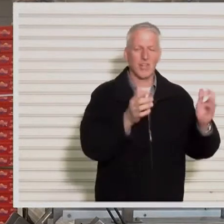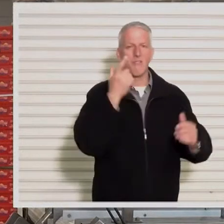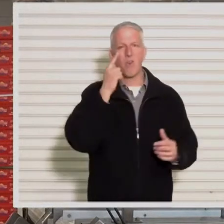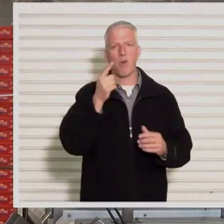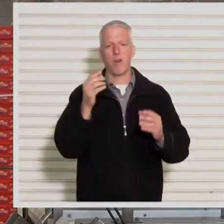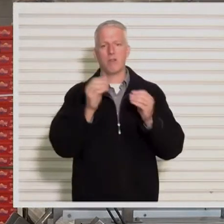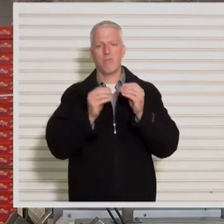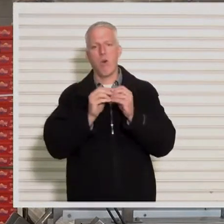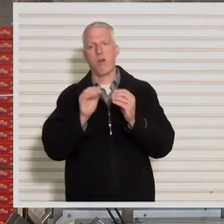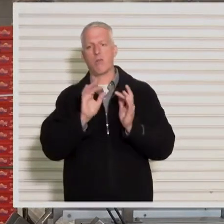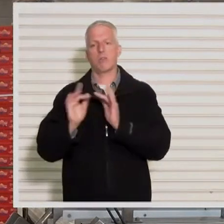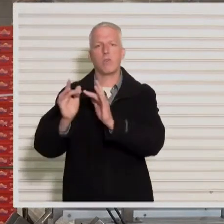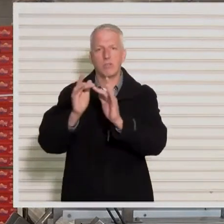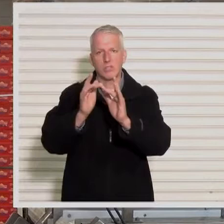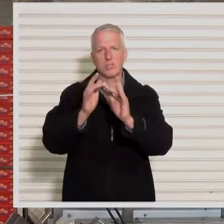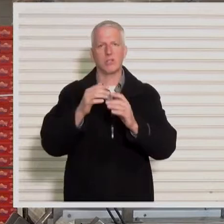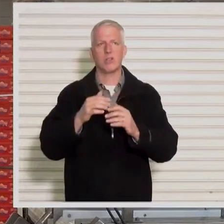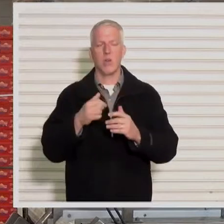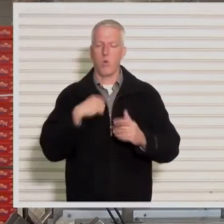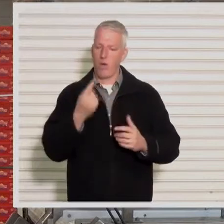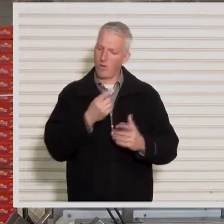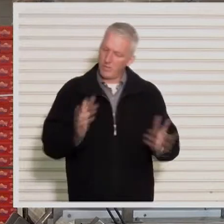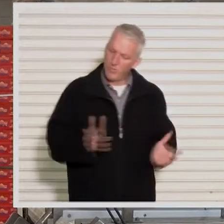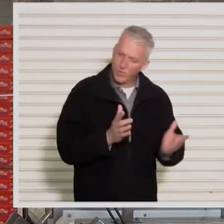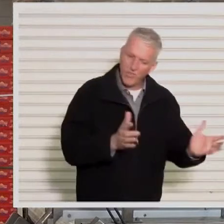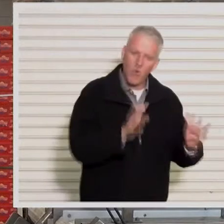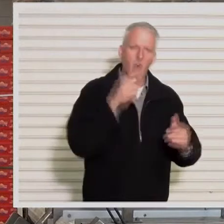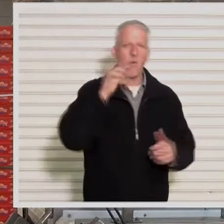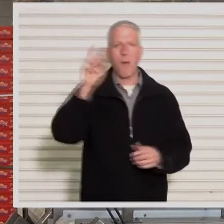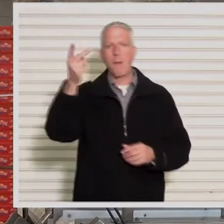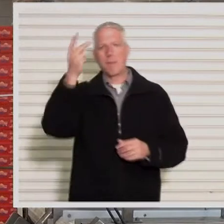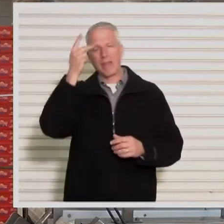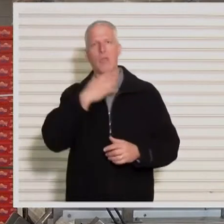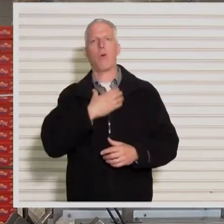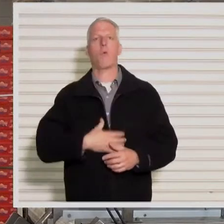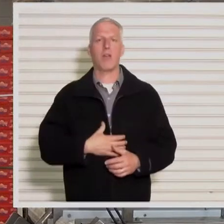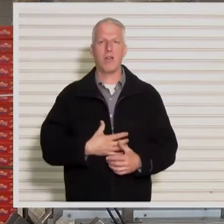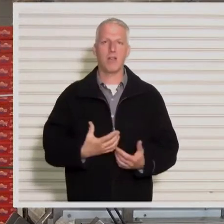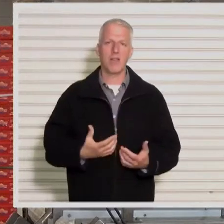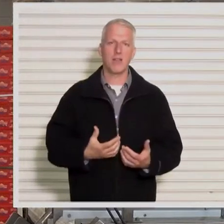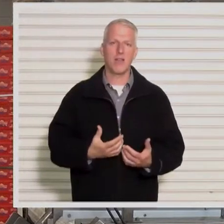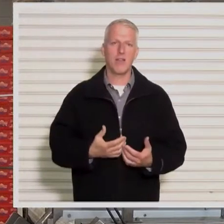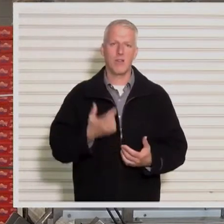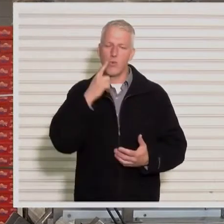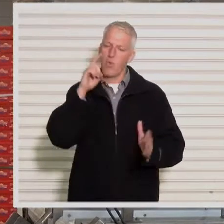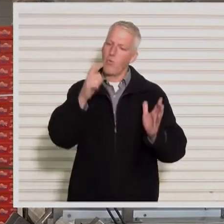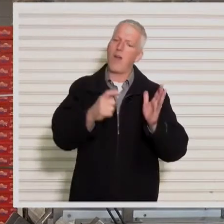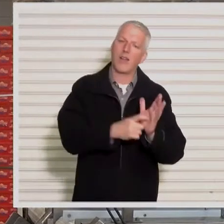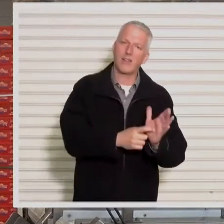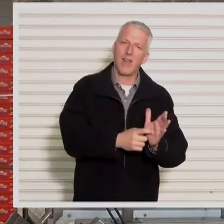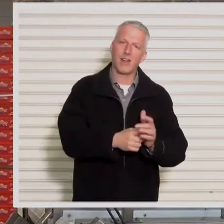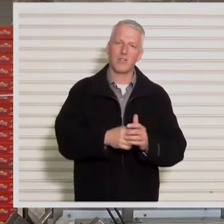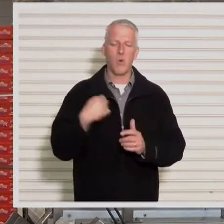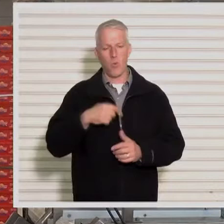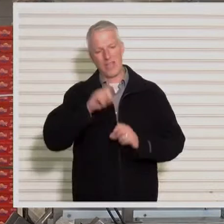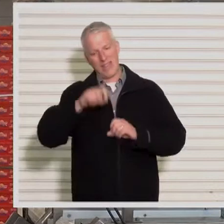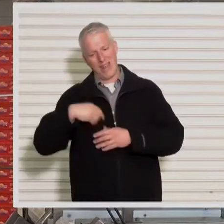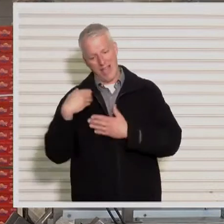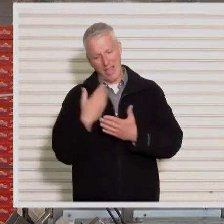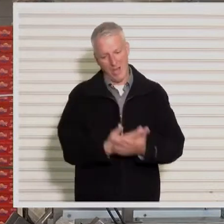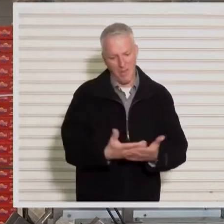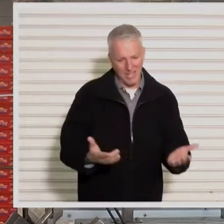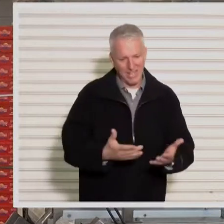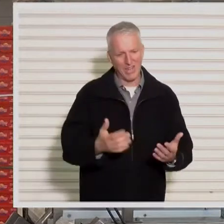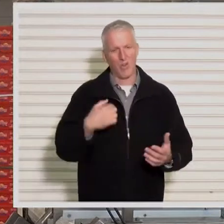resources. We're continuously pushing for the political will to recognize that we need to come out here to